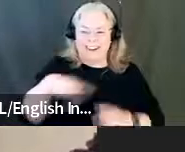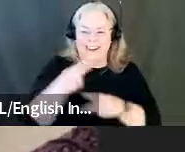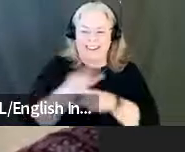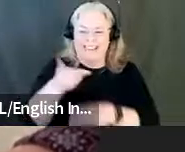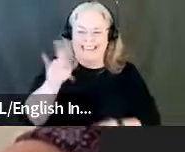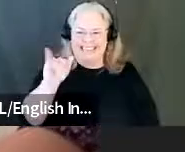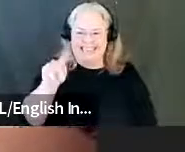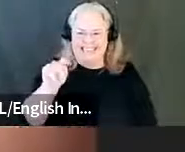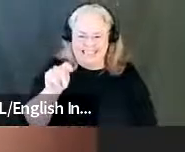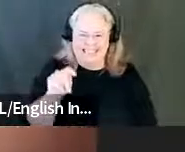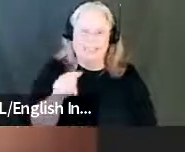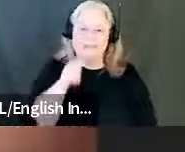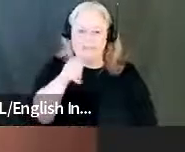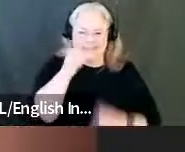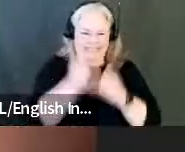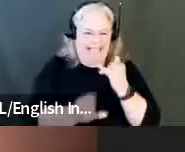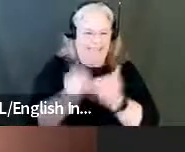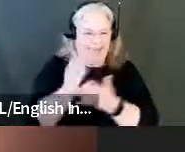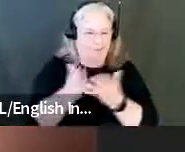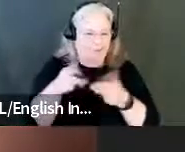piece here.